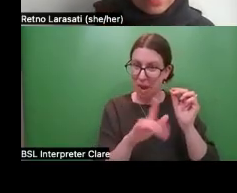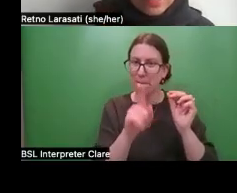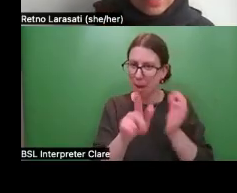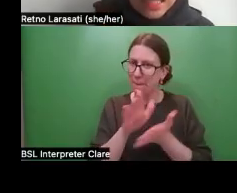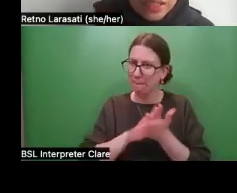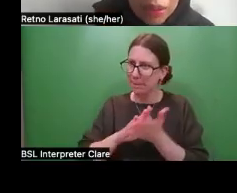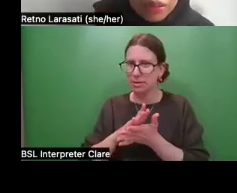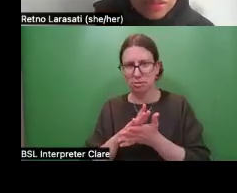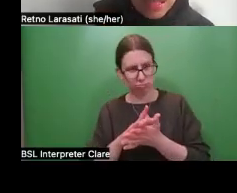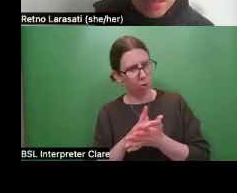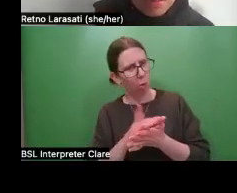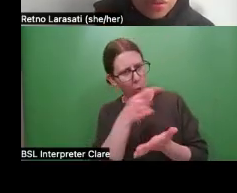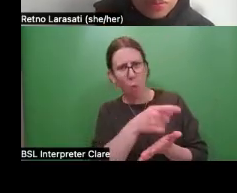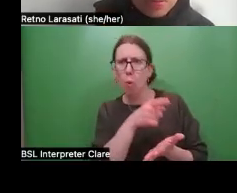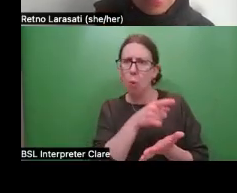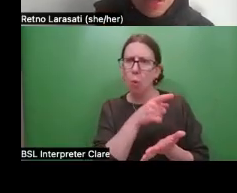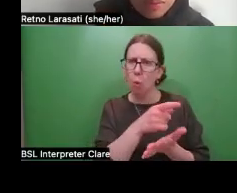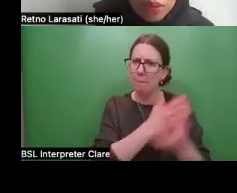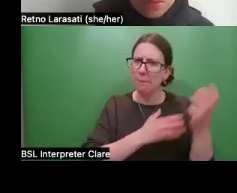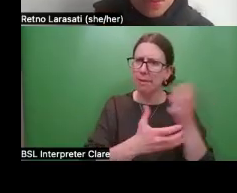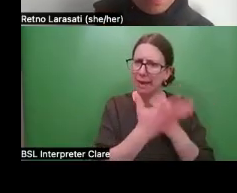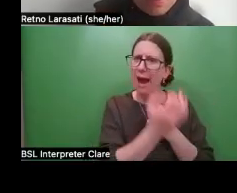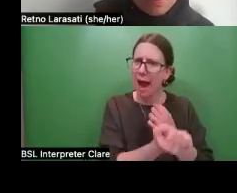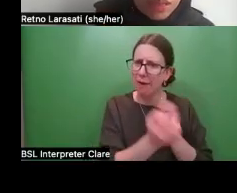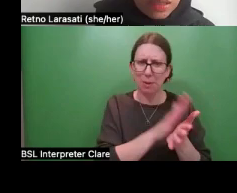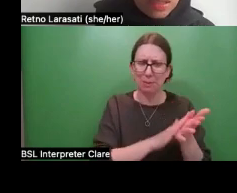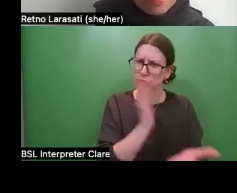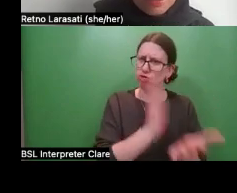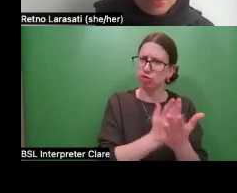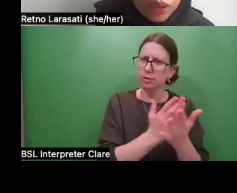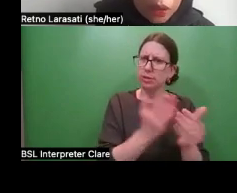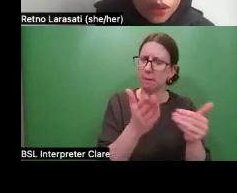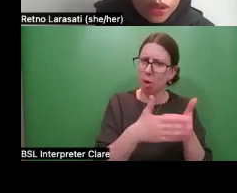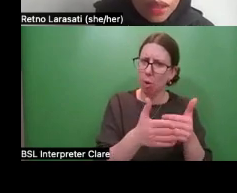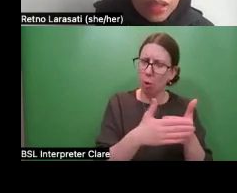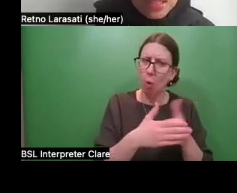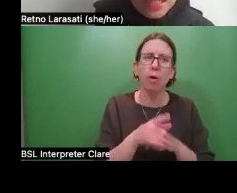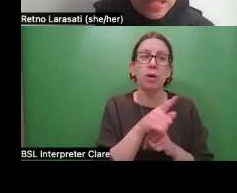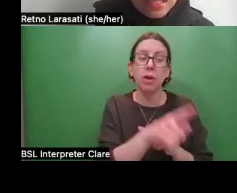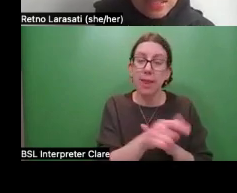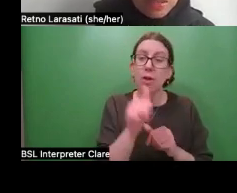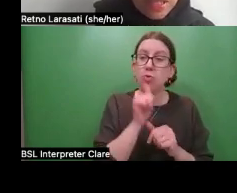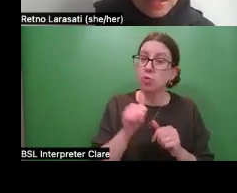And then it's attachment that born from habitual use